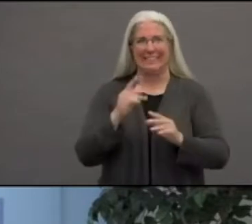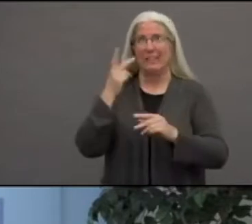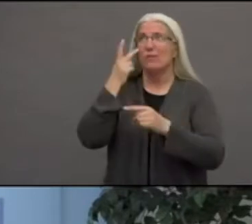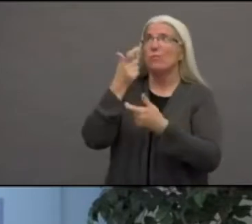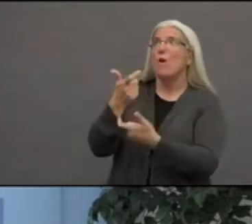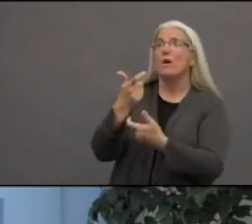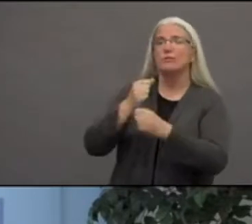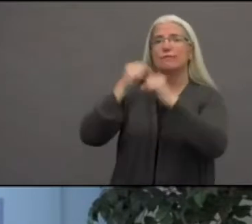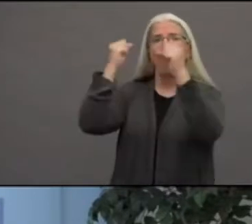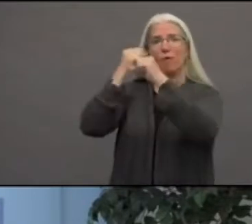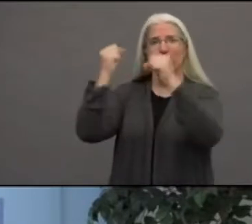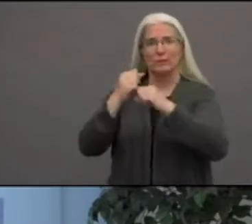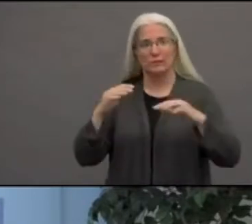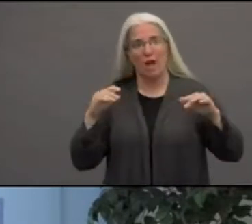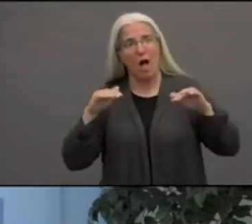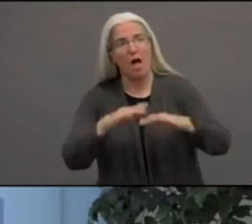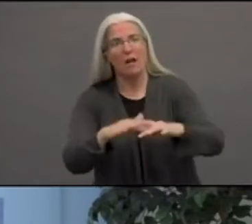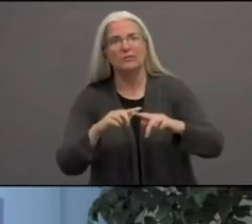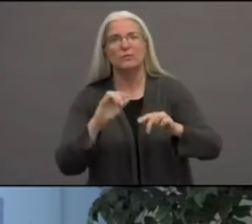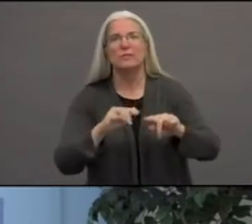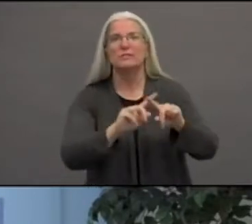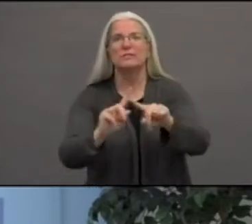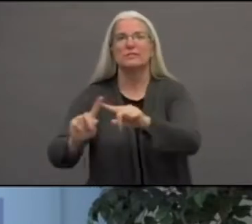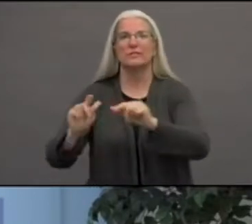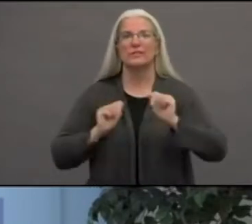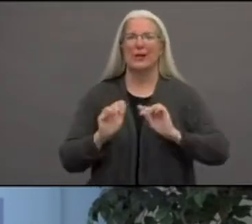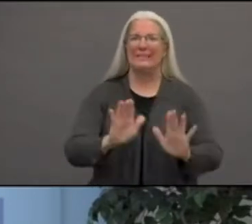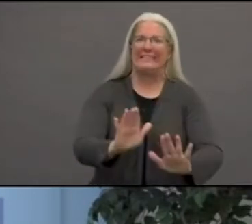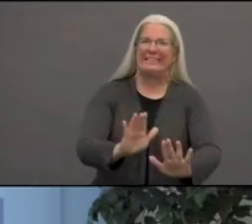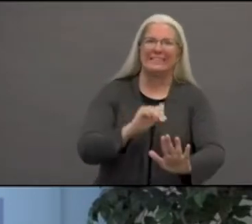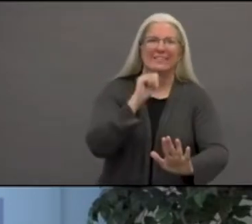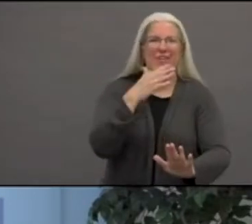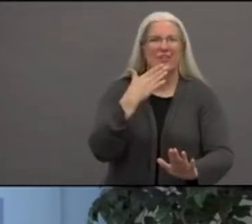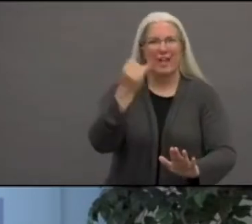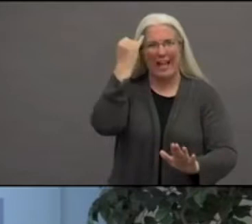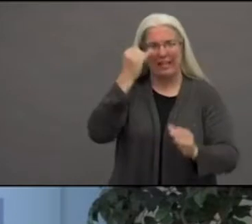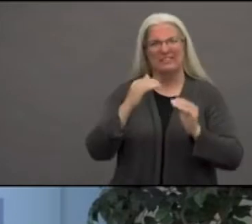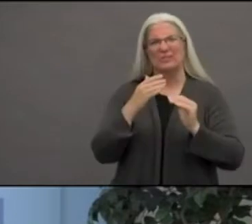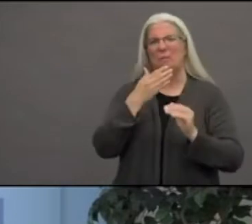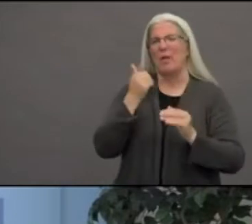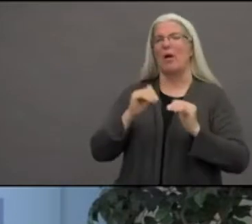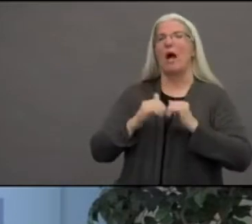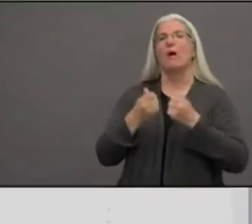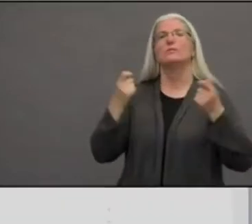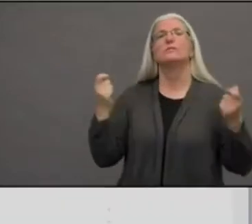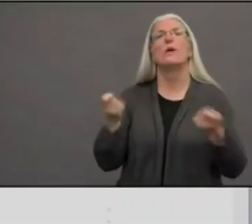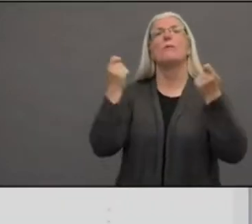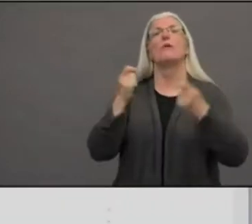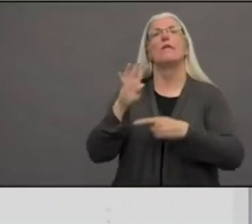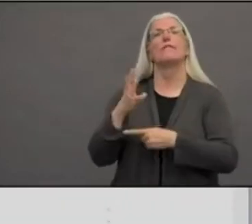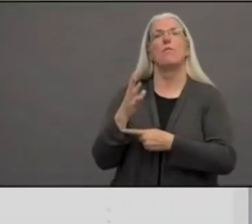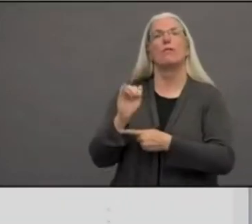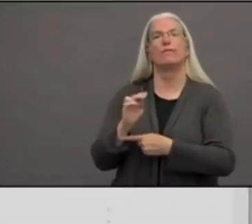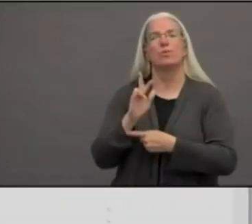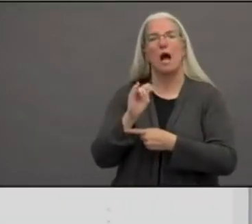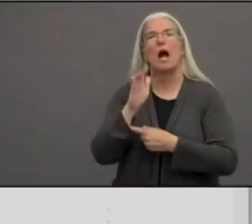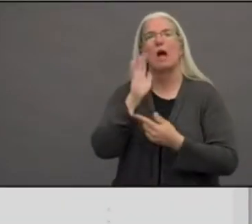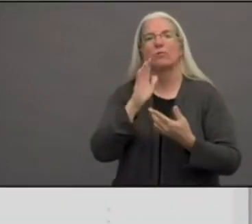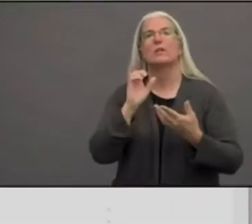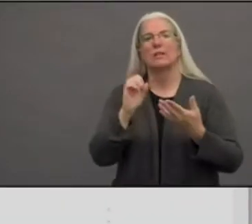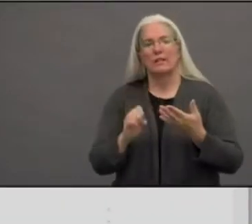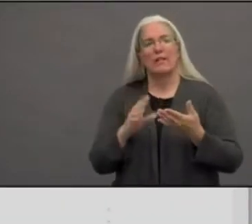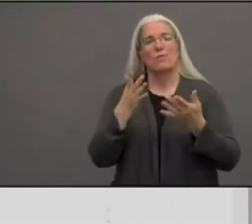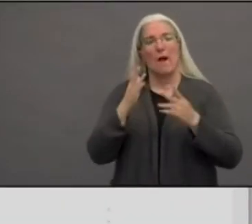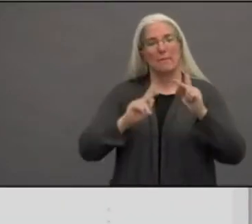Those are probably just not good ideas. How you celebrate the 4th of July and what people choose to do matter in slowing the